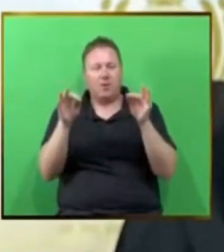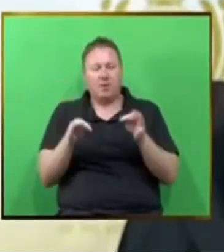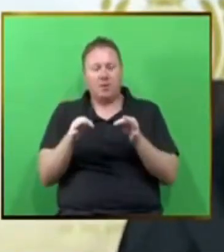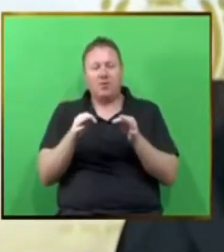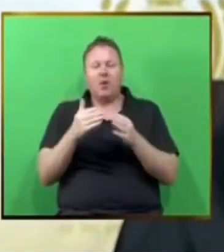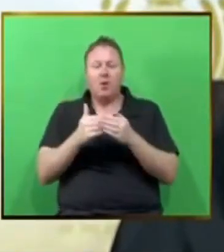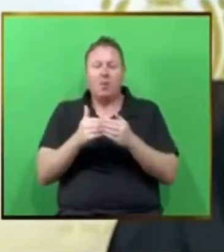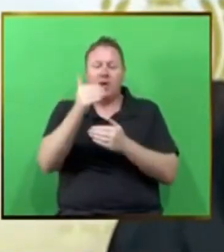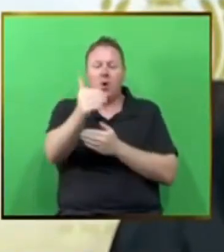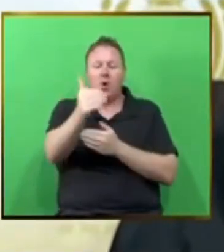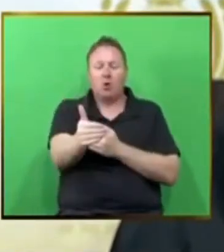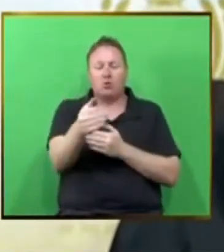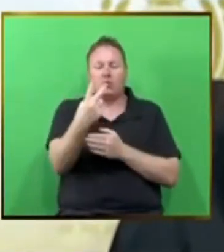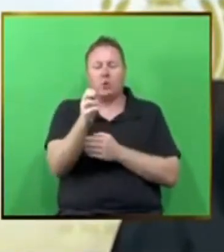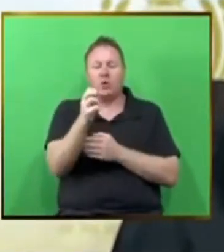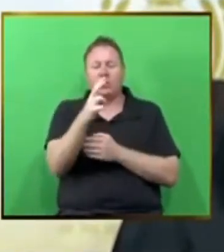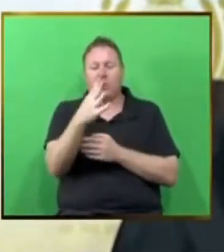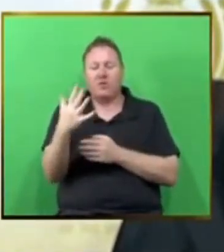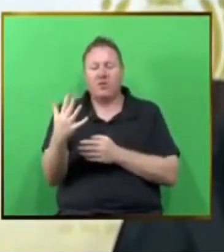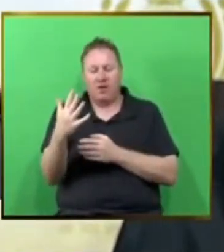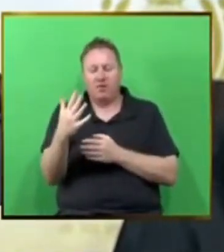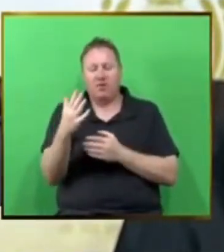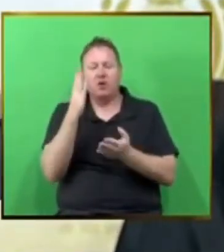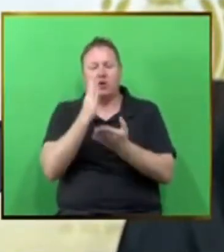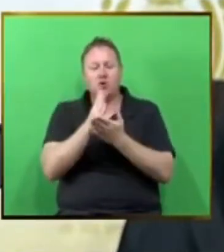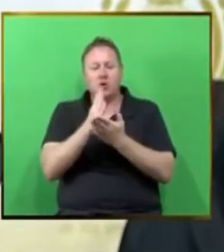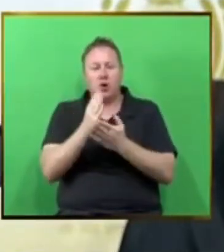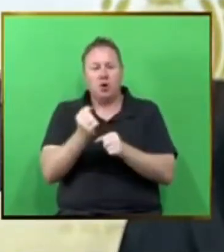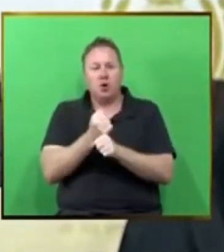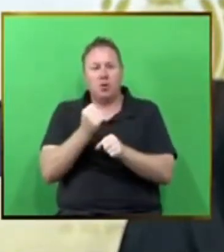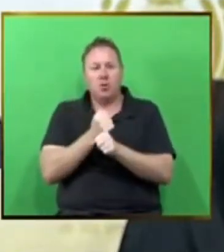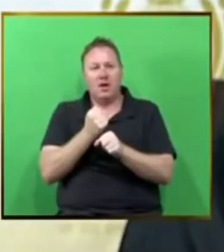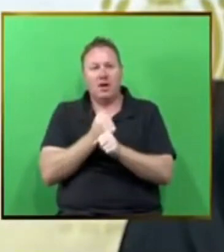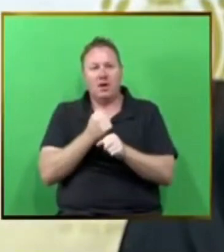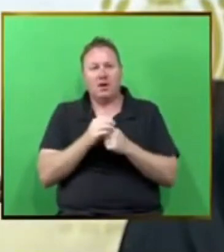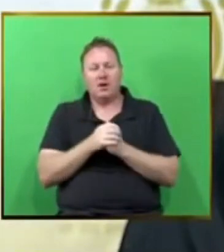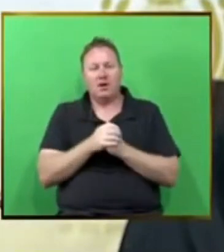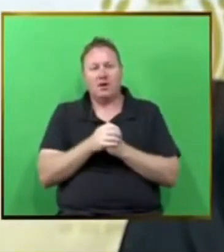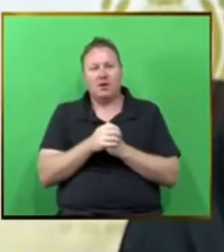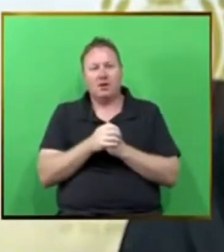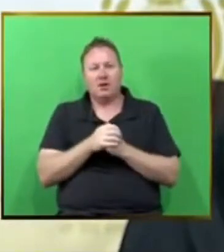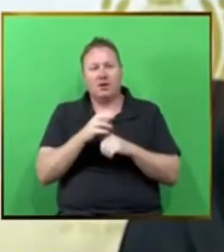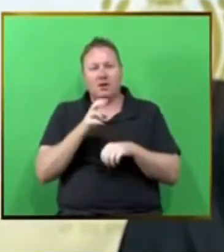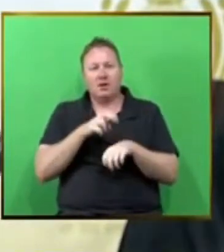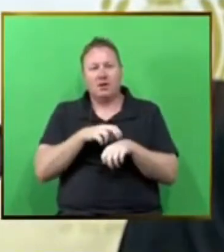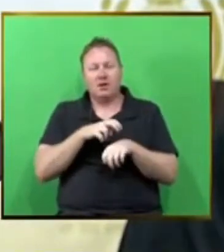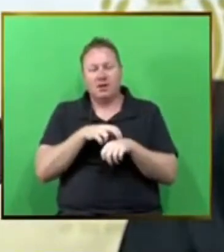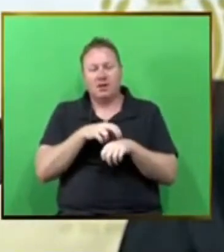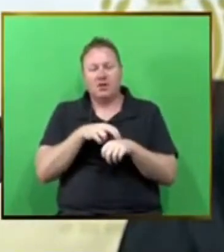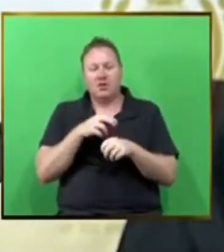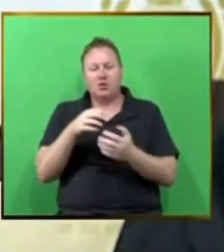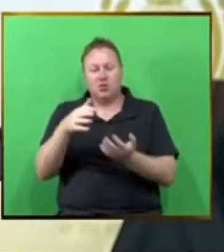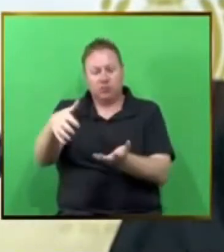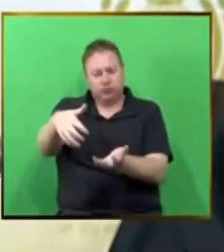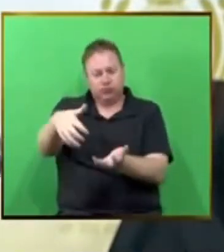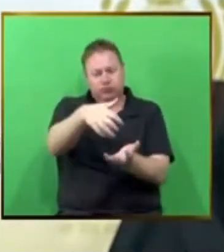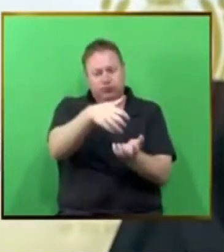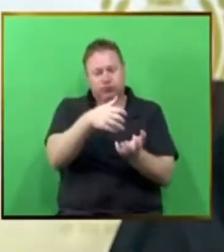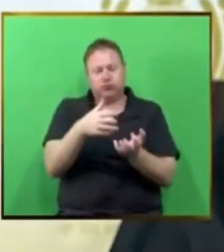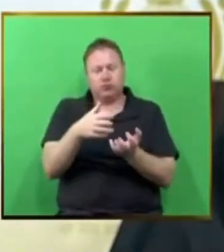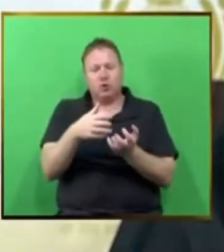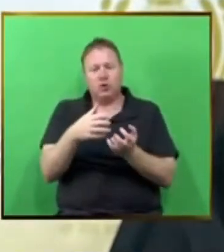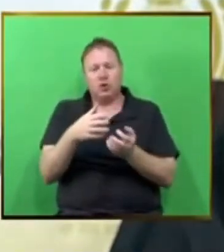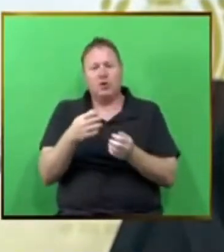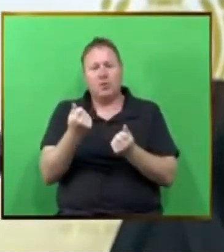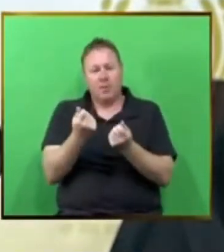2025, we have made the point that it may have to find some revenue source for it.